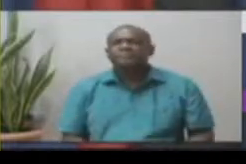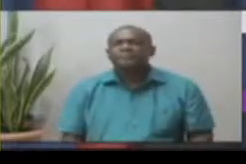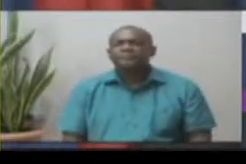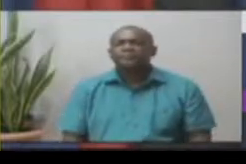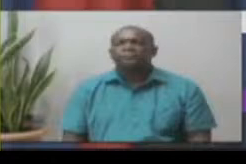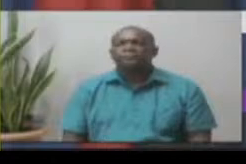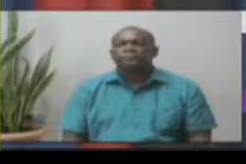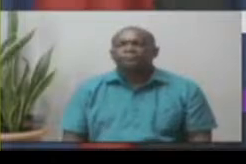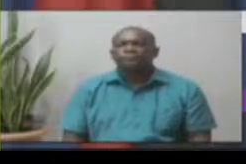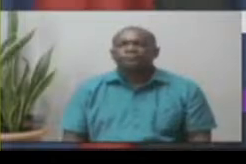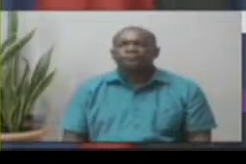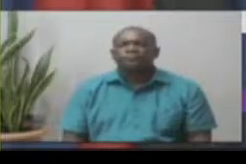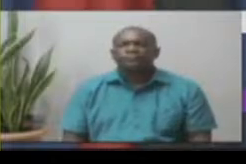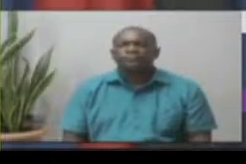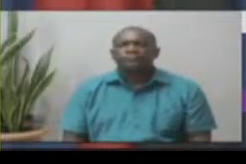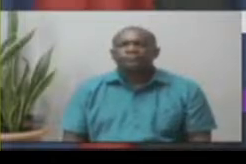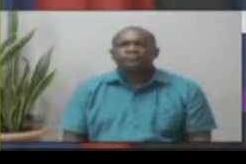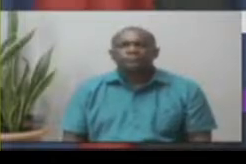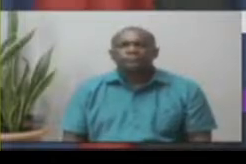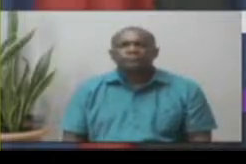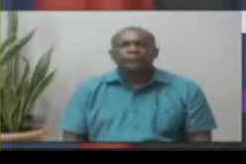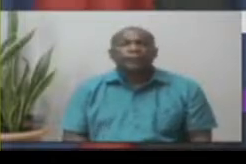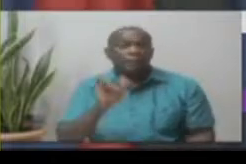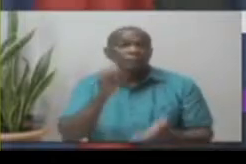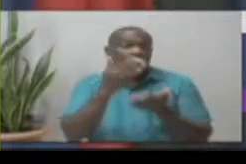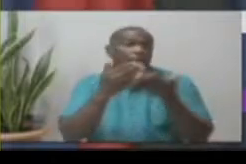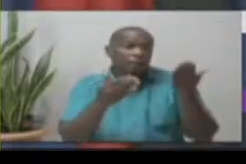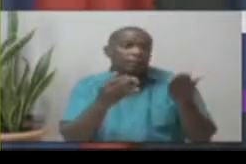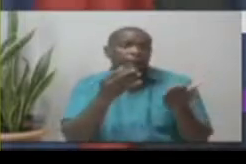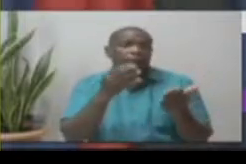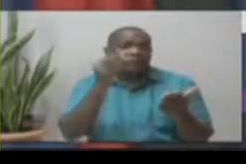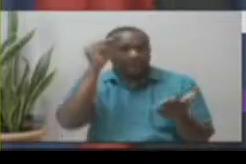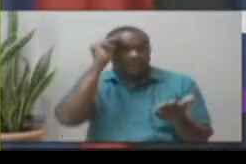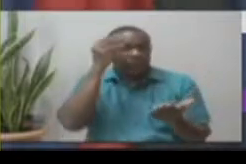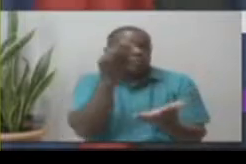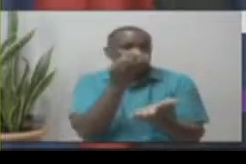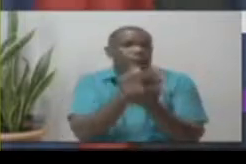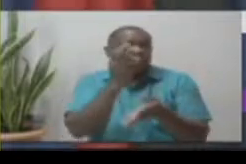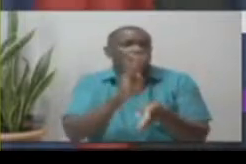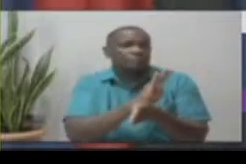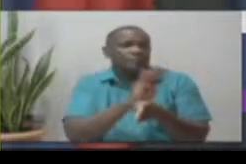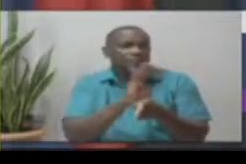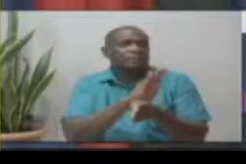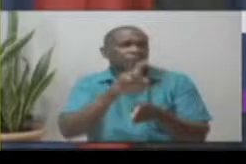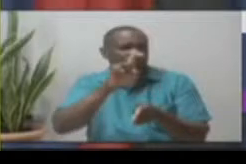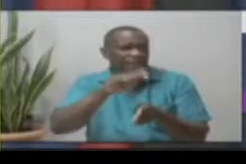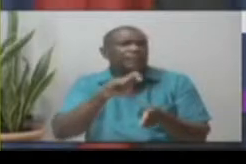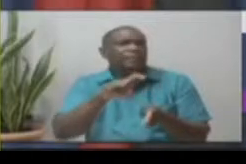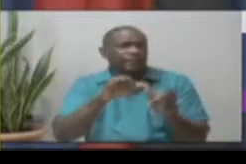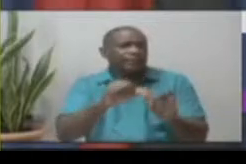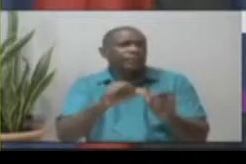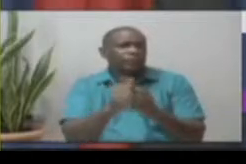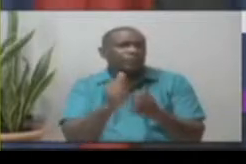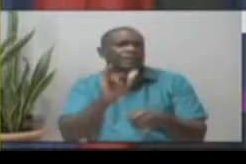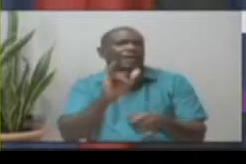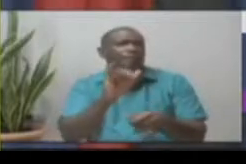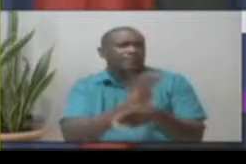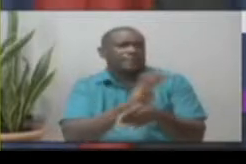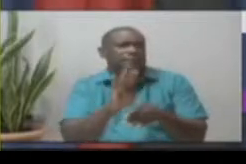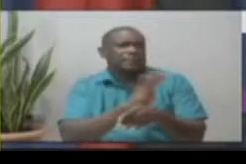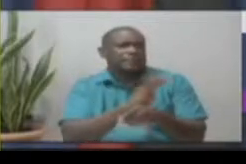it's part of the Ministry of Finance business, and we need to get that business going. And on that note, Prime